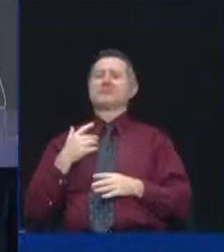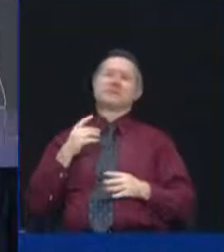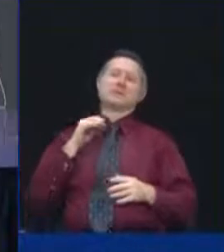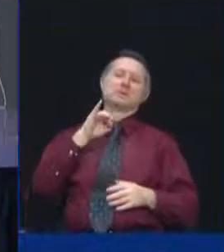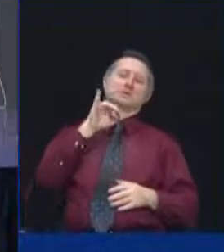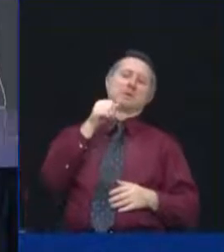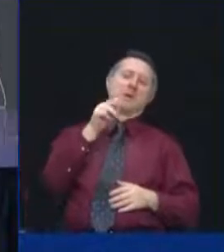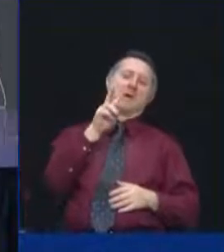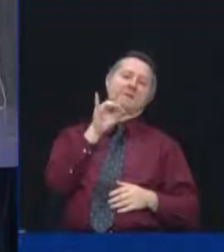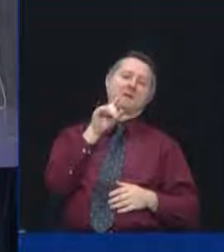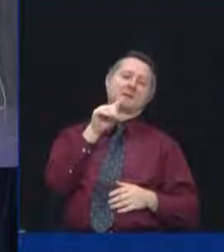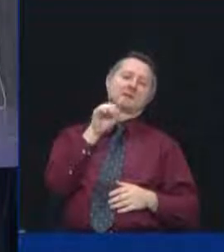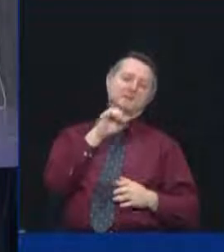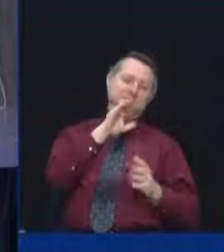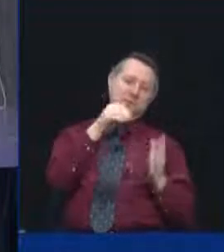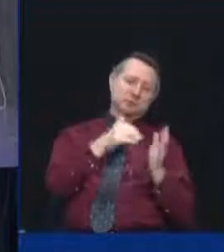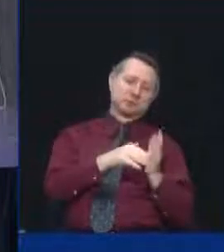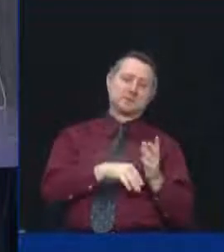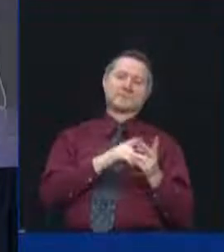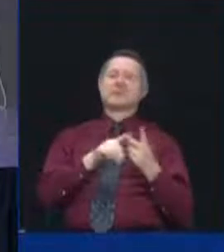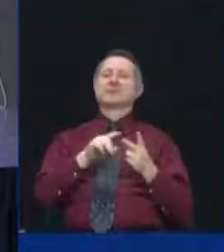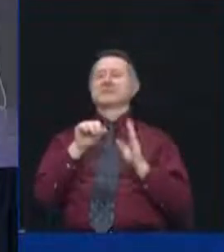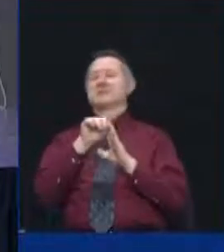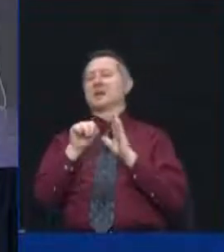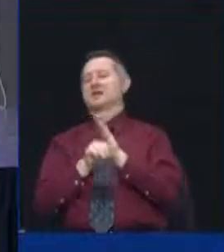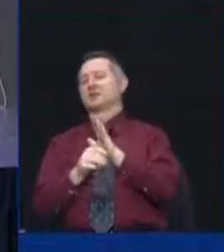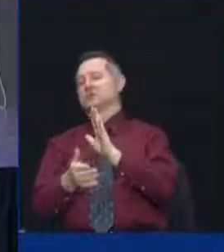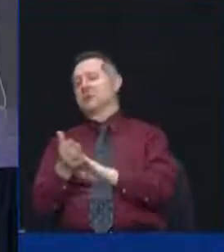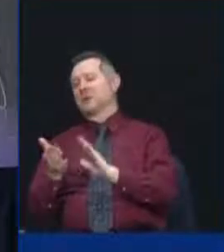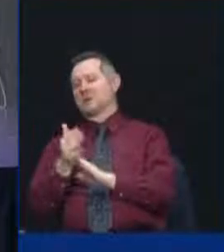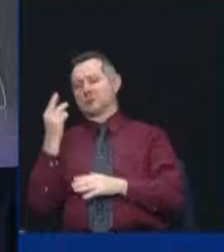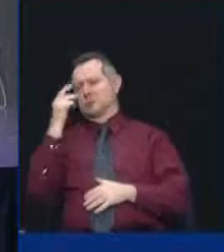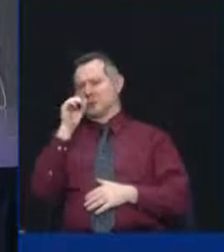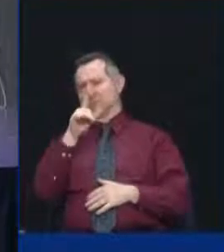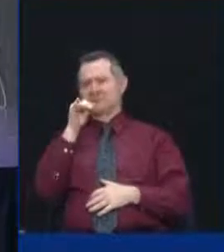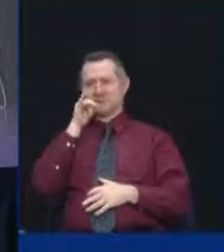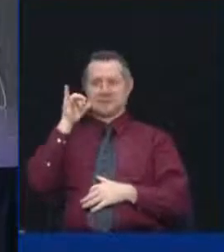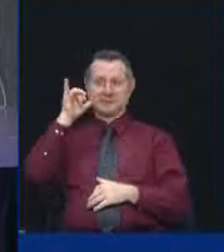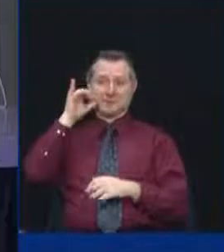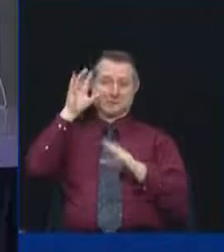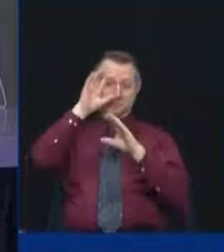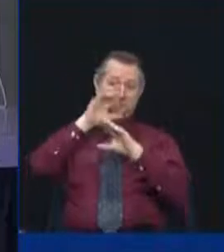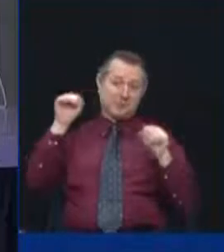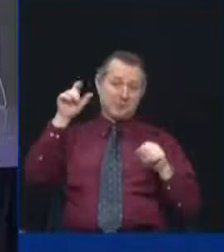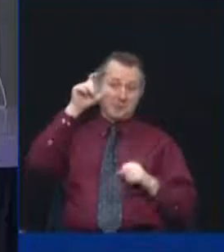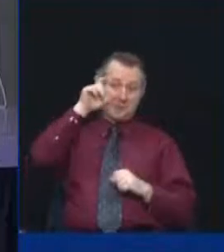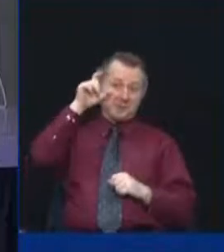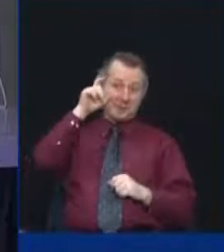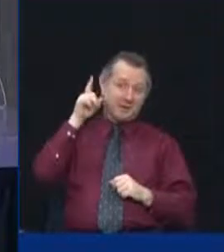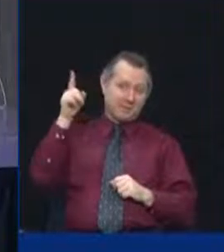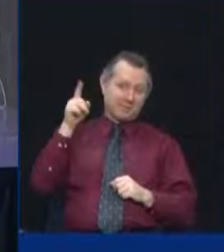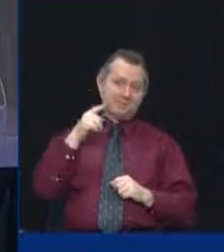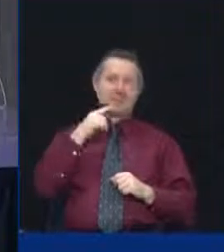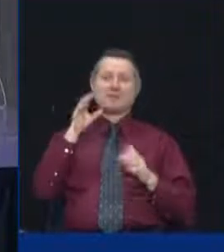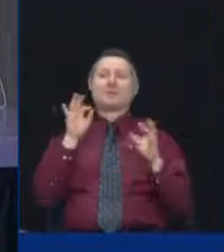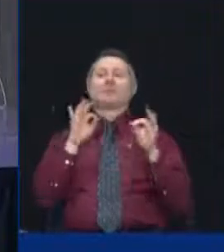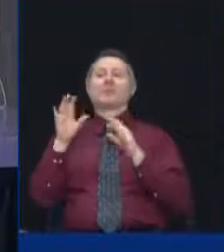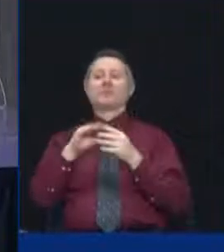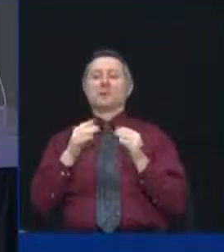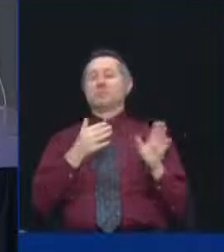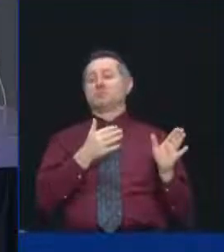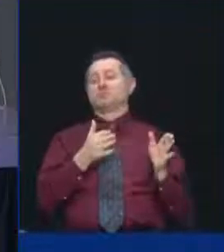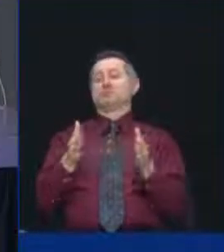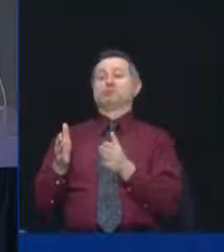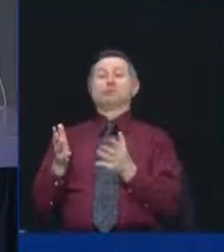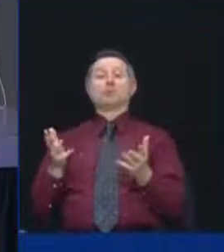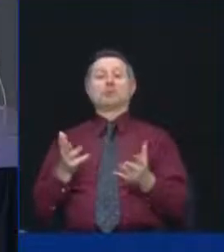any of the state-run sites? The reason I ask is that yesterday, President Biden said that FEMA would be moving towards downscaling